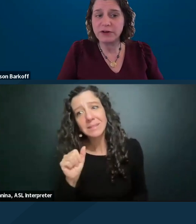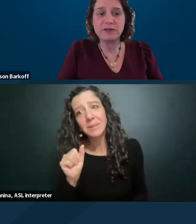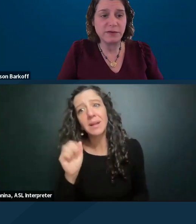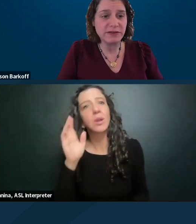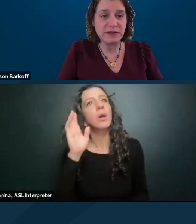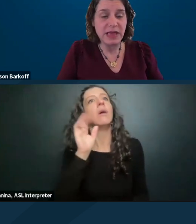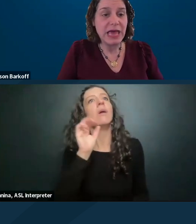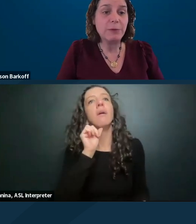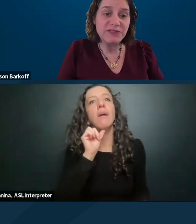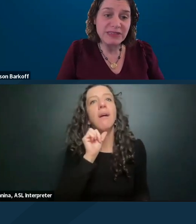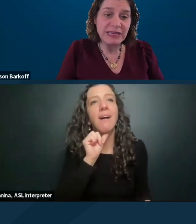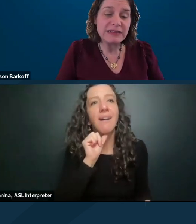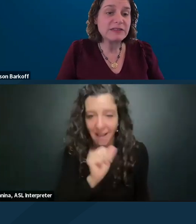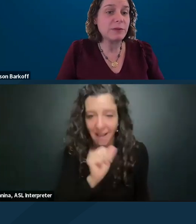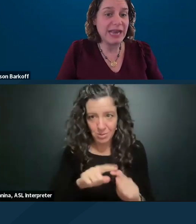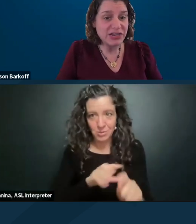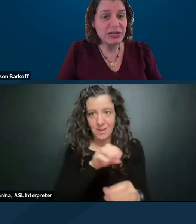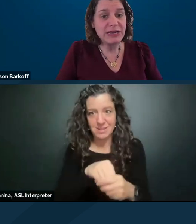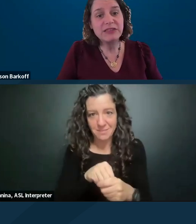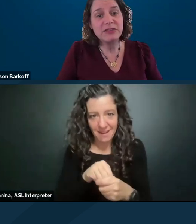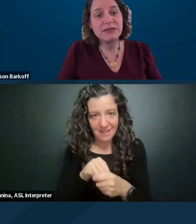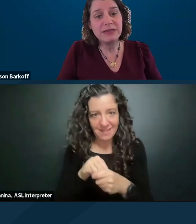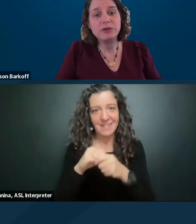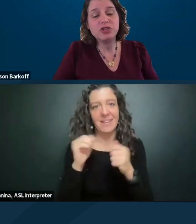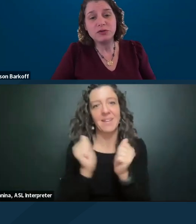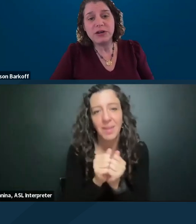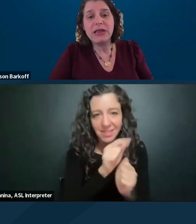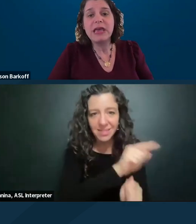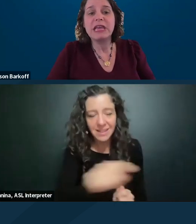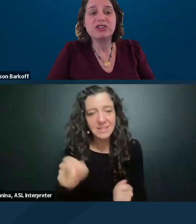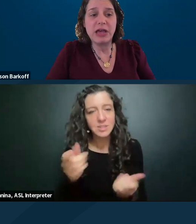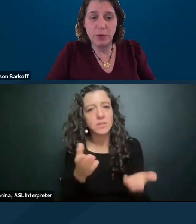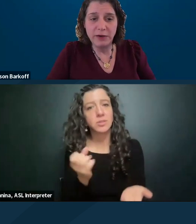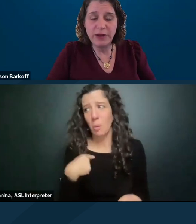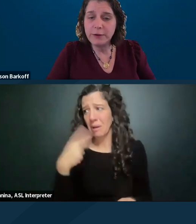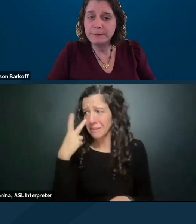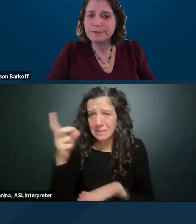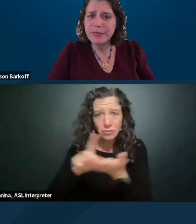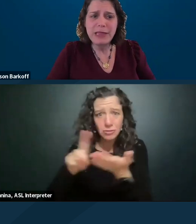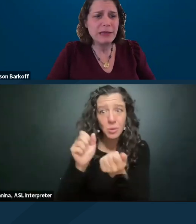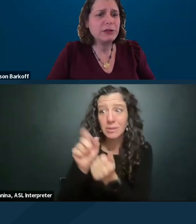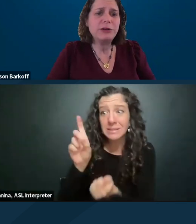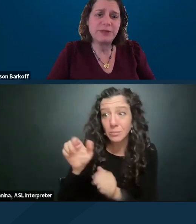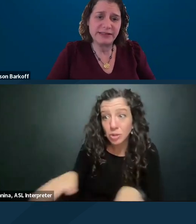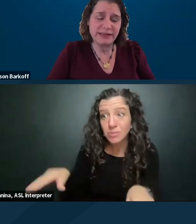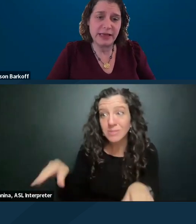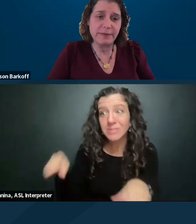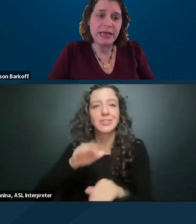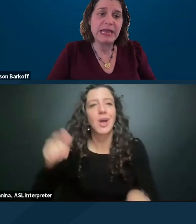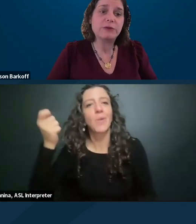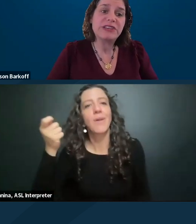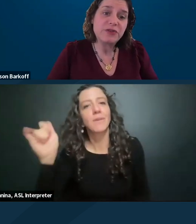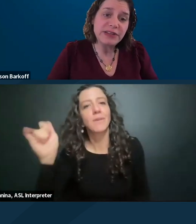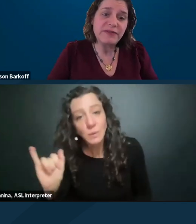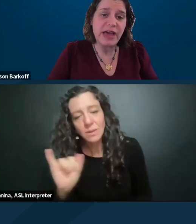child welfare services. And we've seen discrimination against disabled children in child welfare, including placing